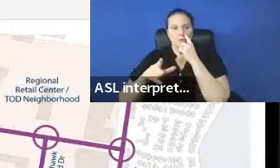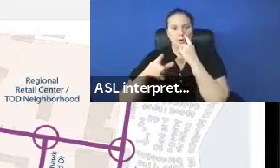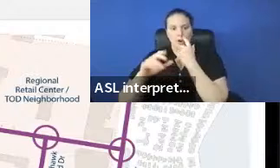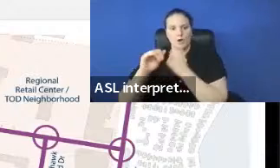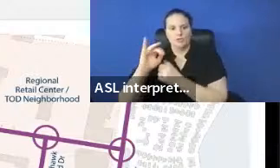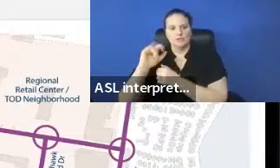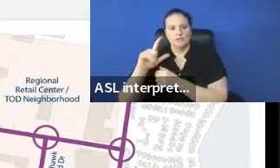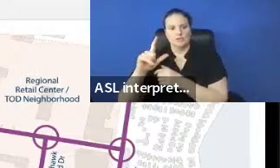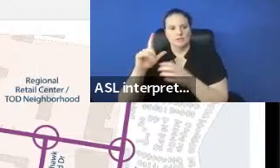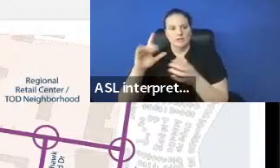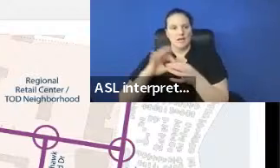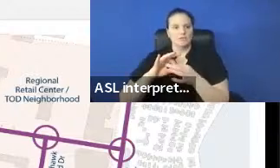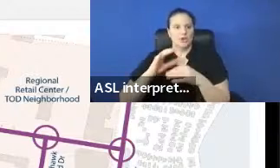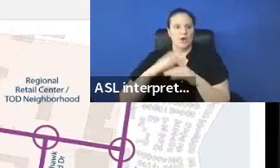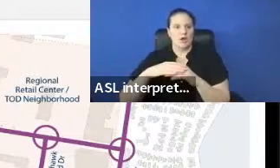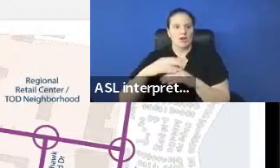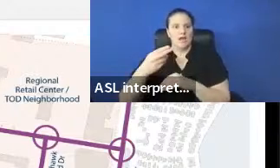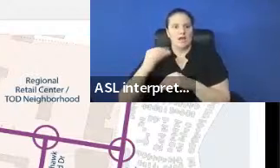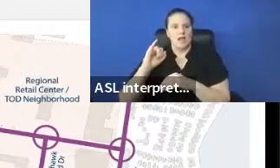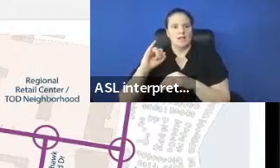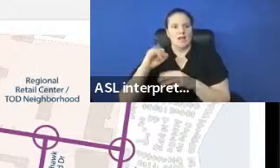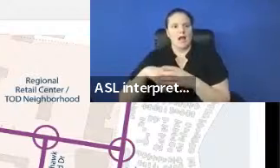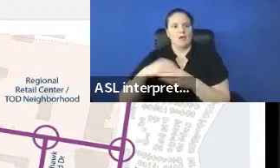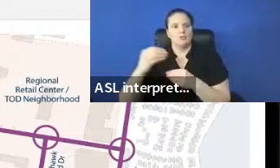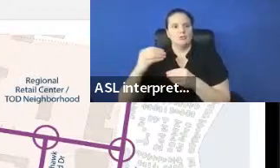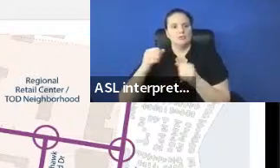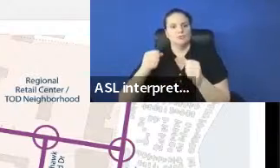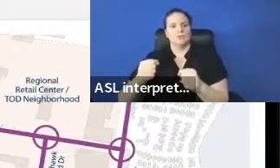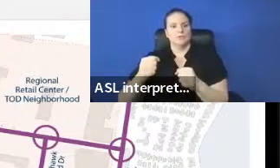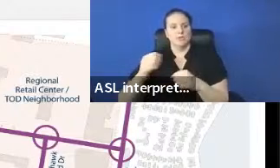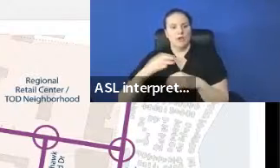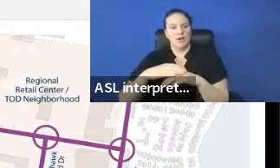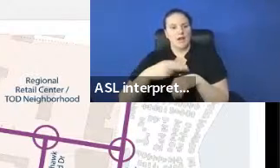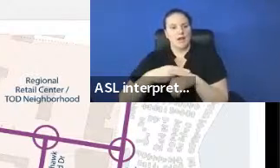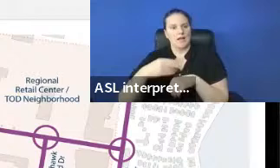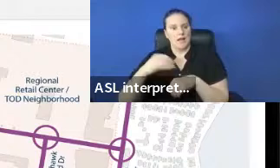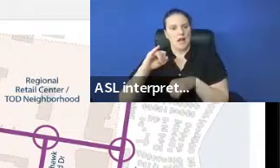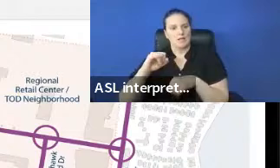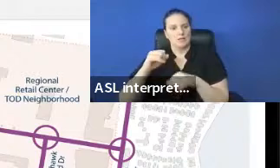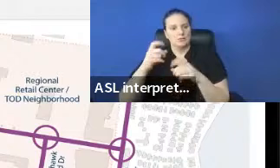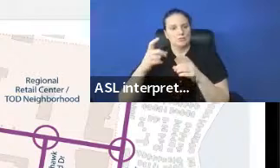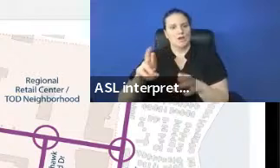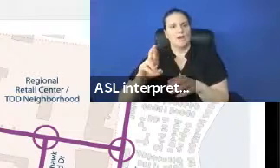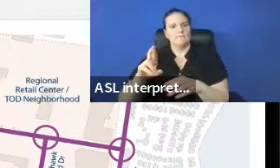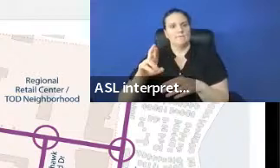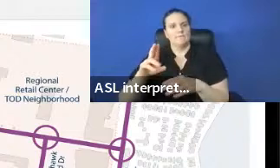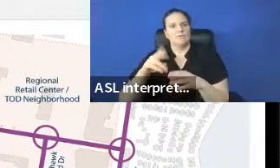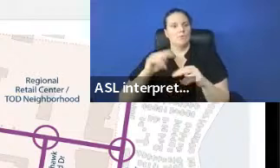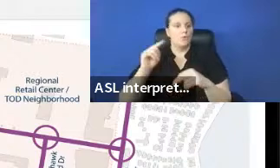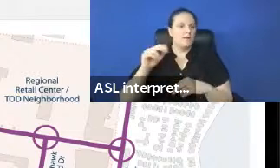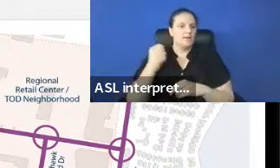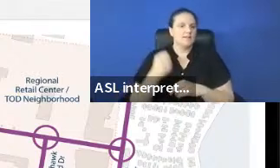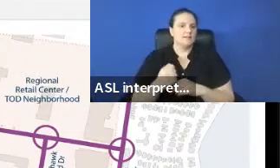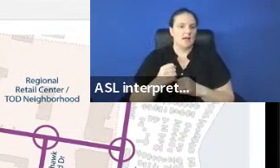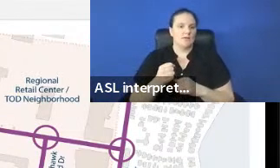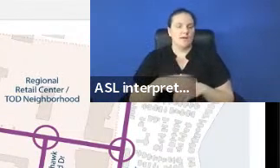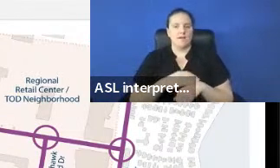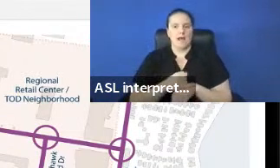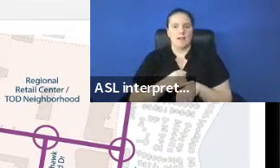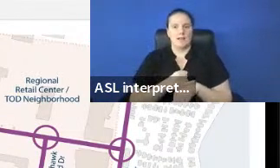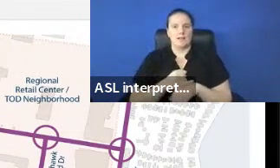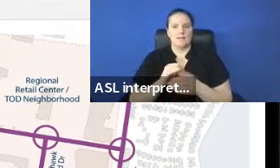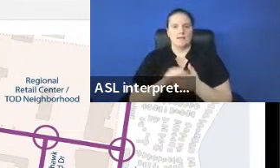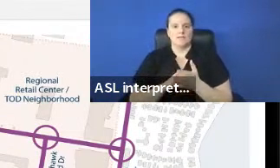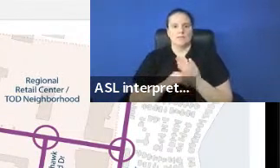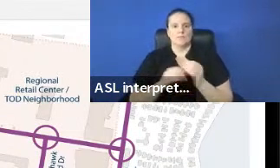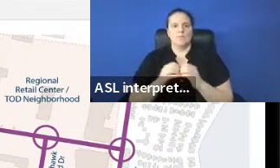Hayden Island, and your outer streets, your Jansen Drive and your Hayden Island Drive on the north and south sides of the island would be your